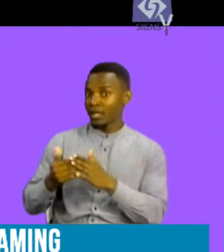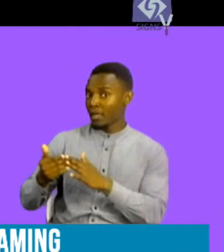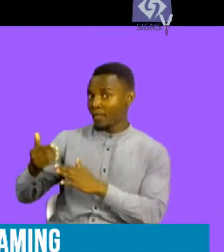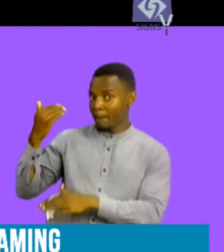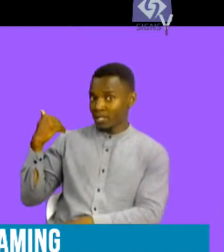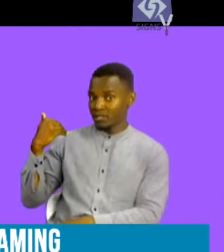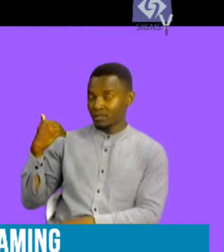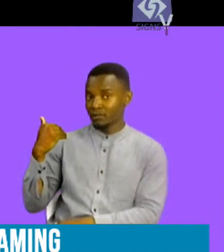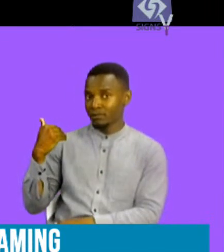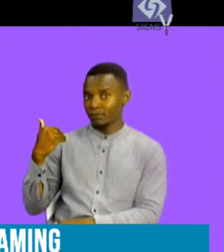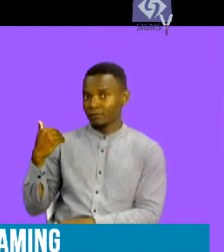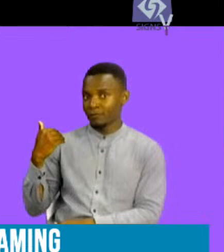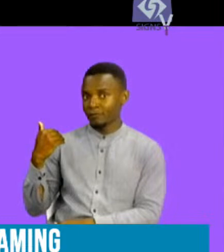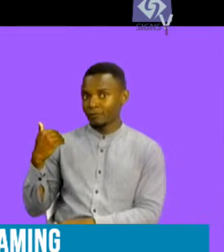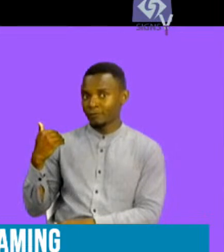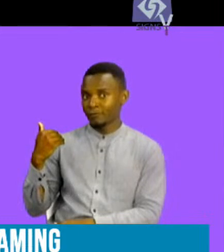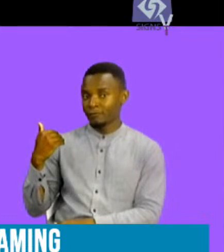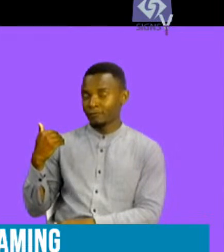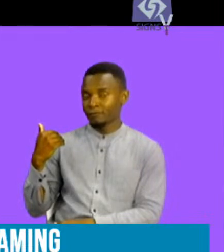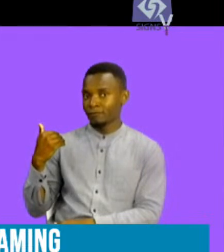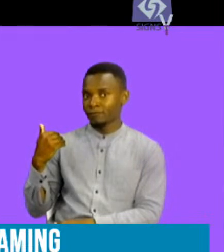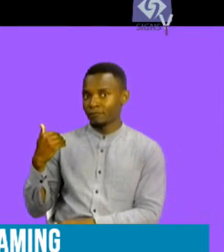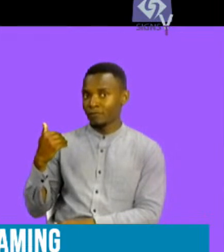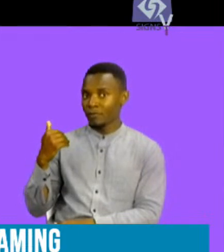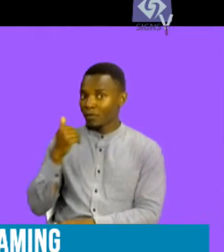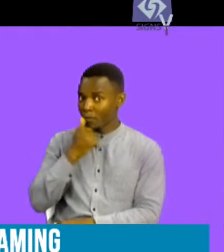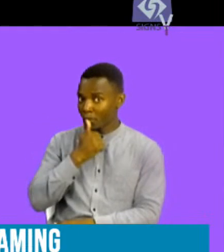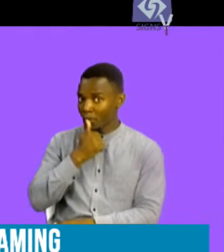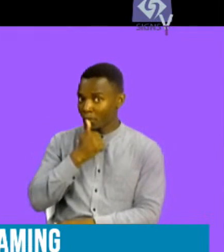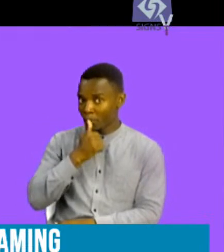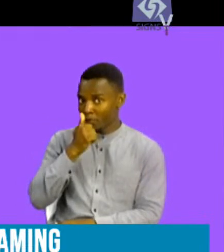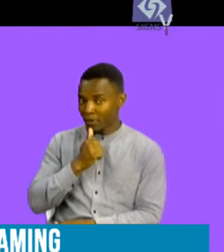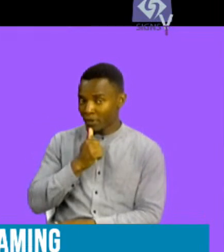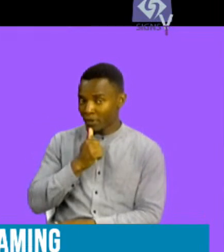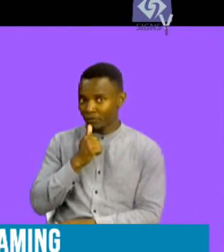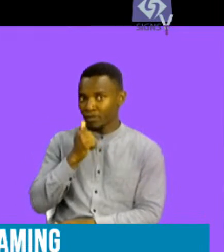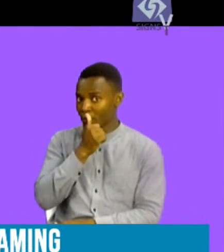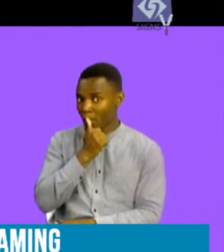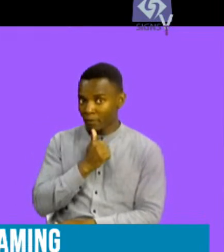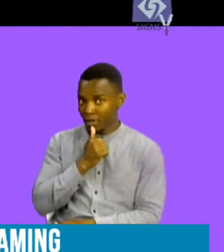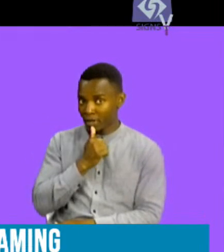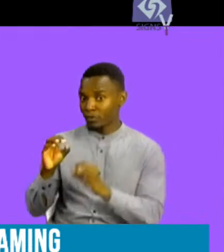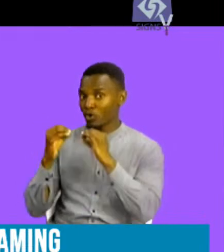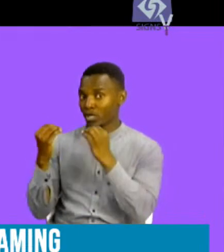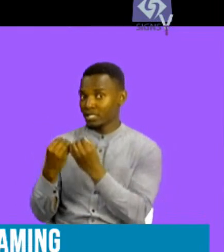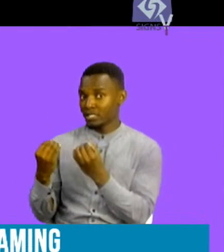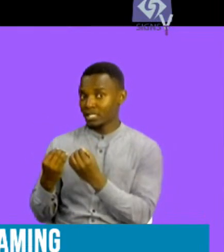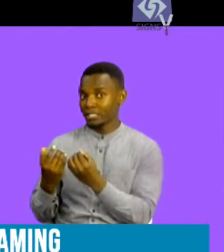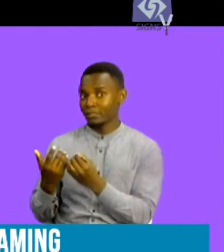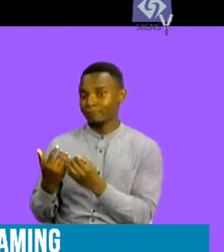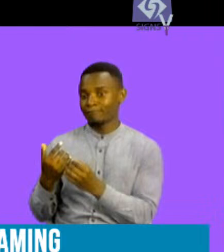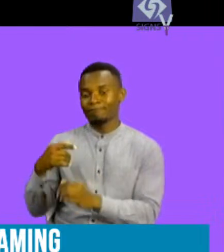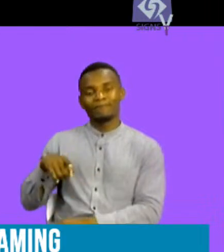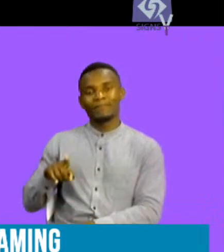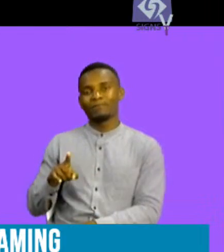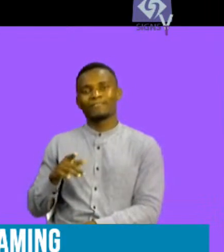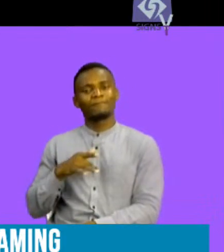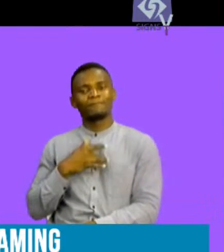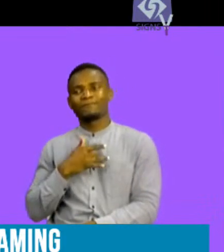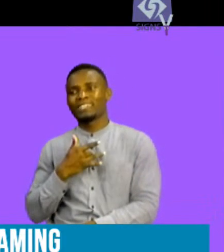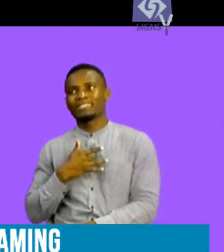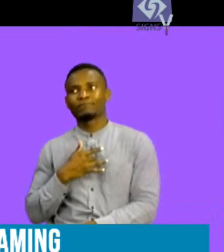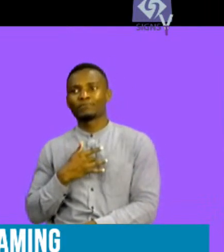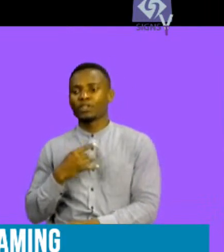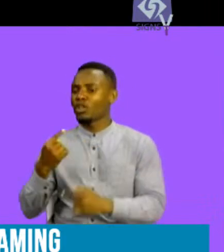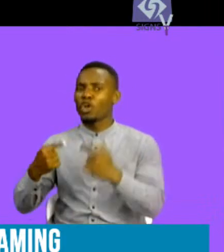to be non-state actors especially used to be like, should I say, competition